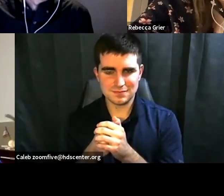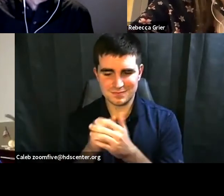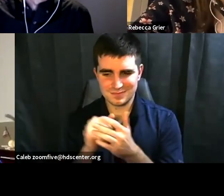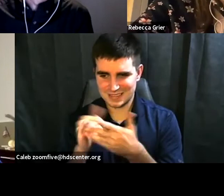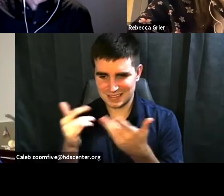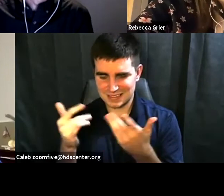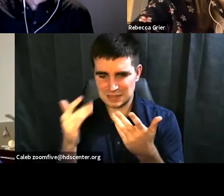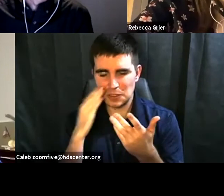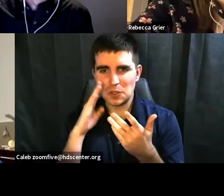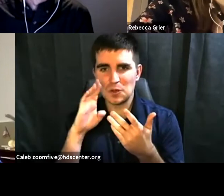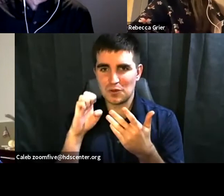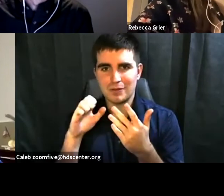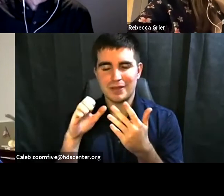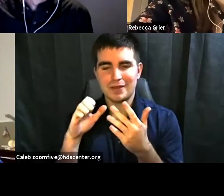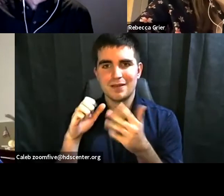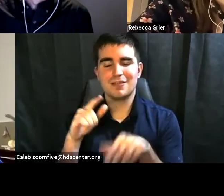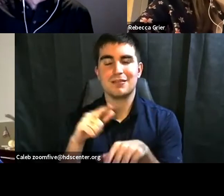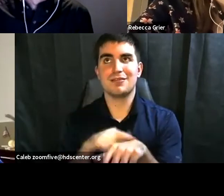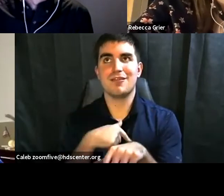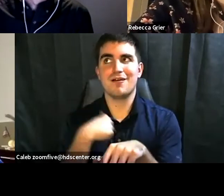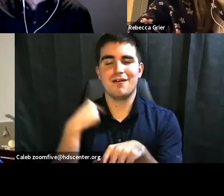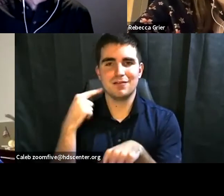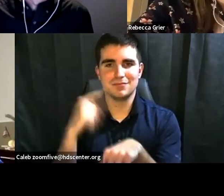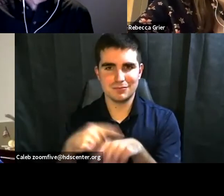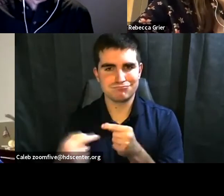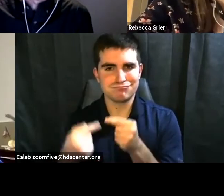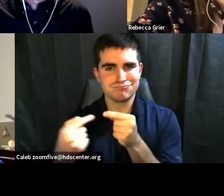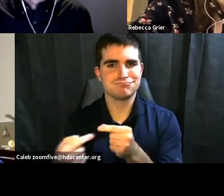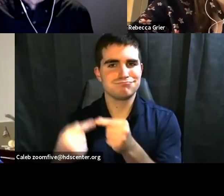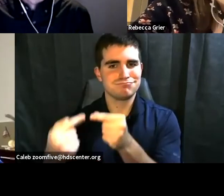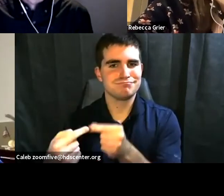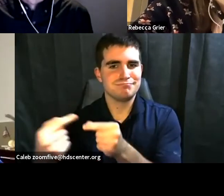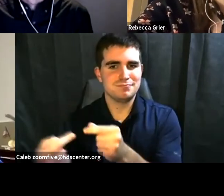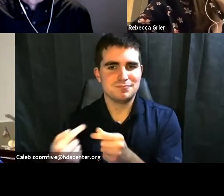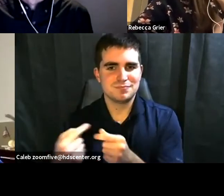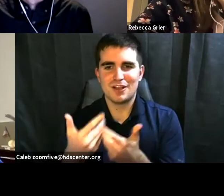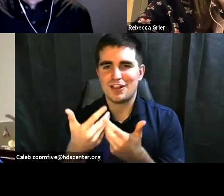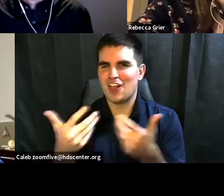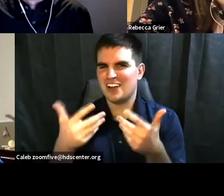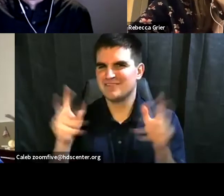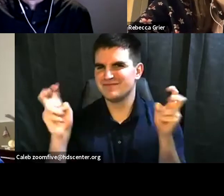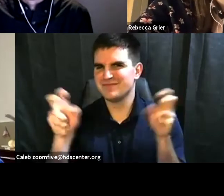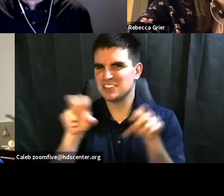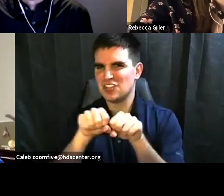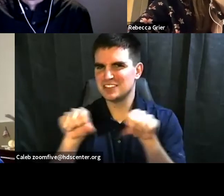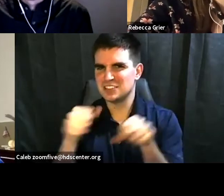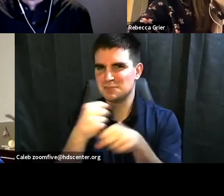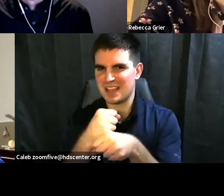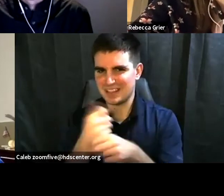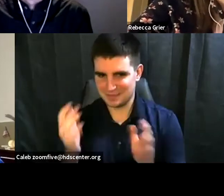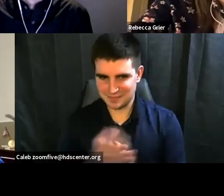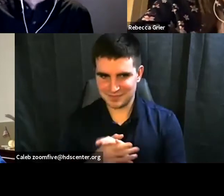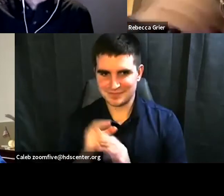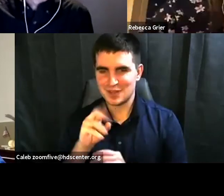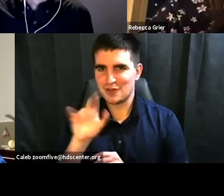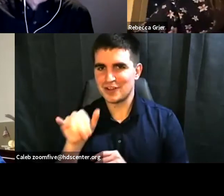going to be a long road with a lot of sausage making. Well, I